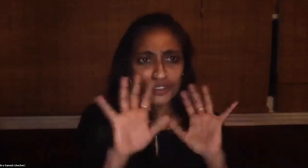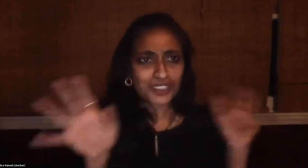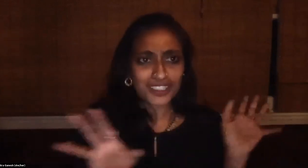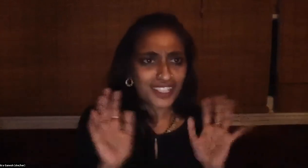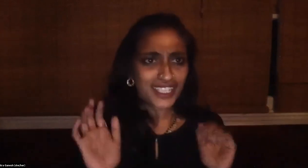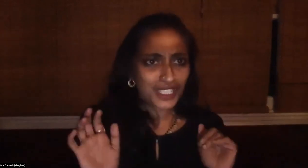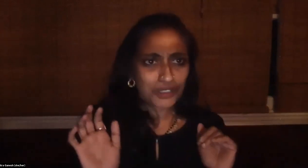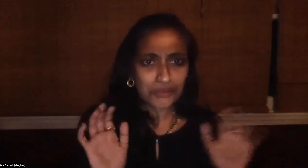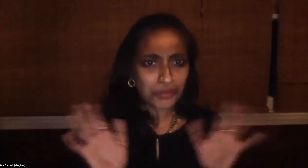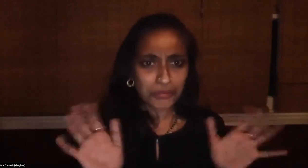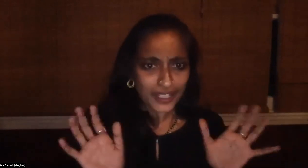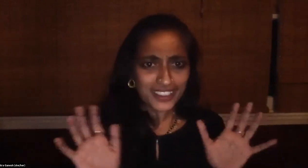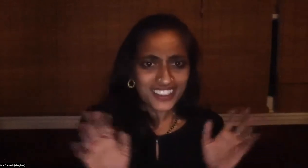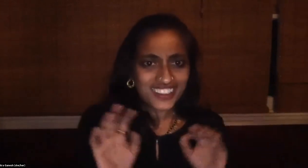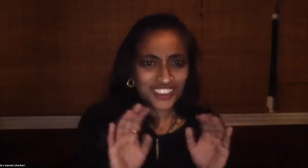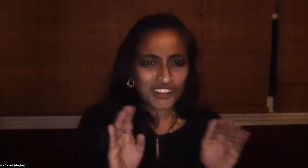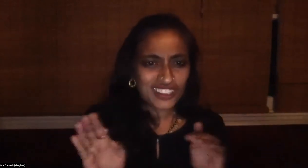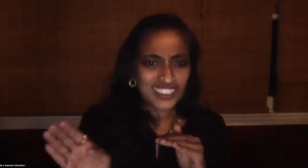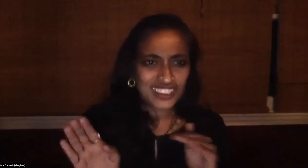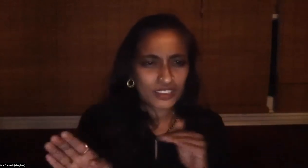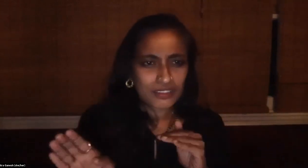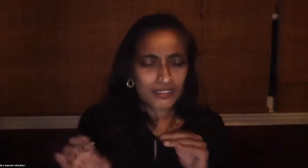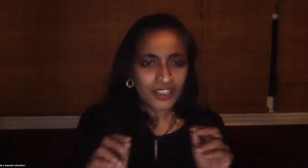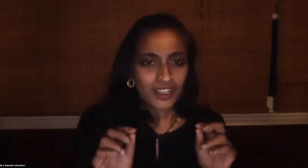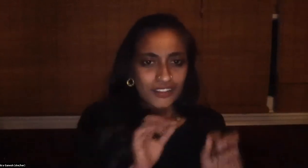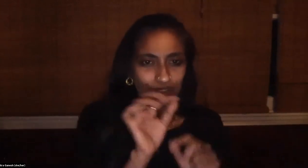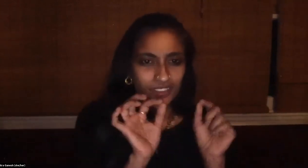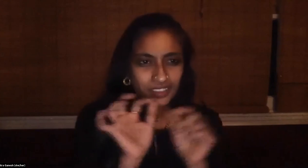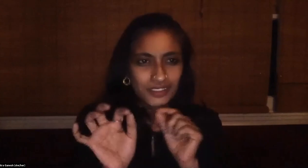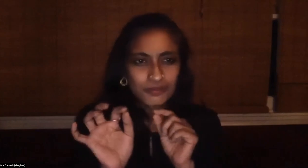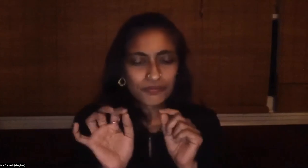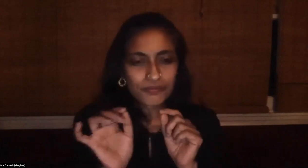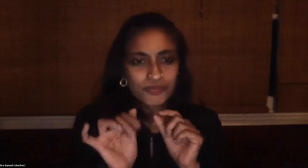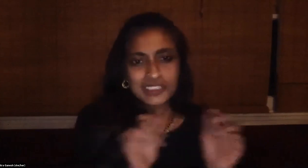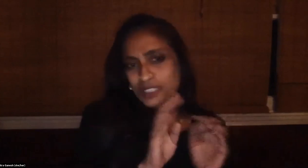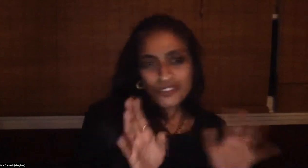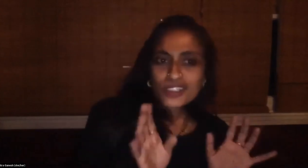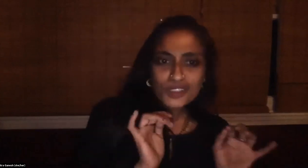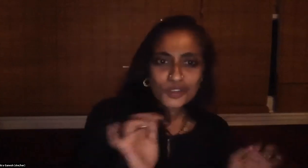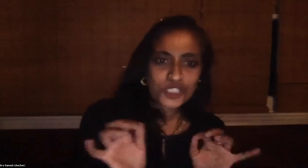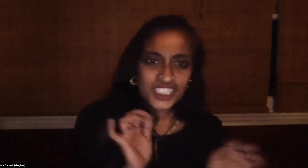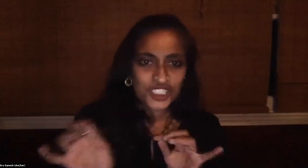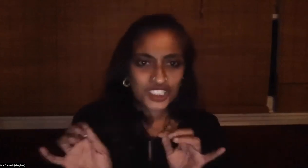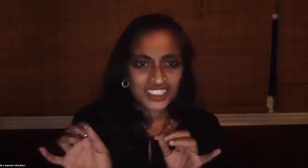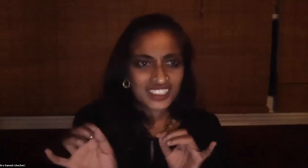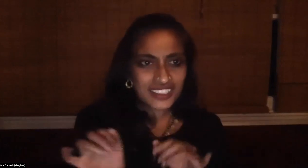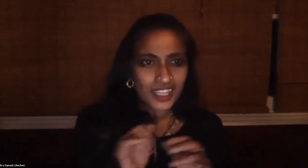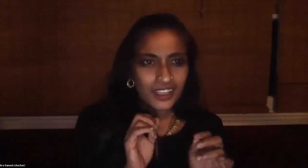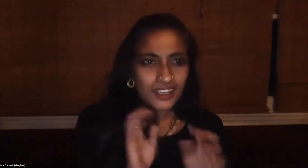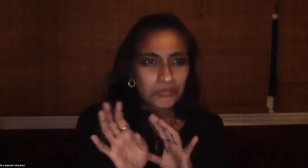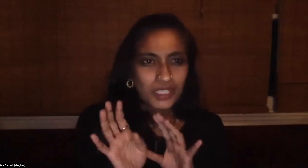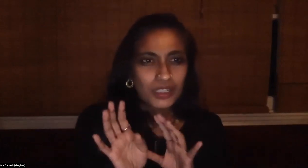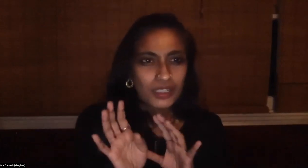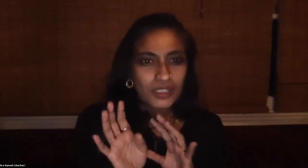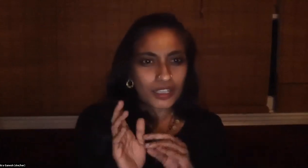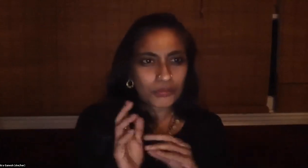a jungly, like, an impropriety, there are still really specific negotiations that